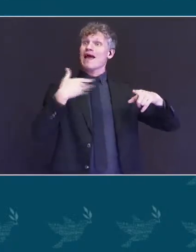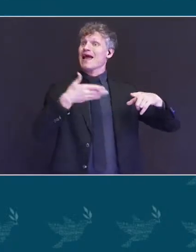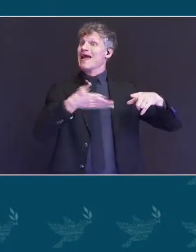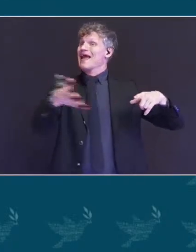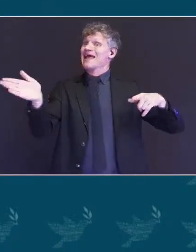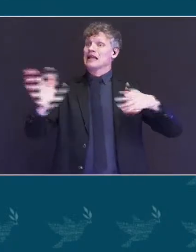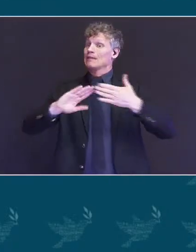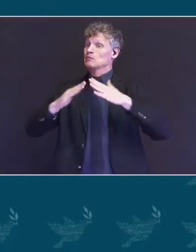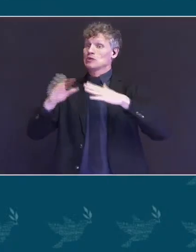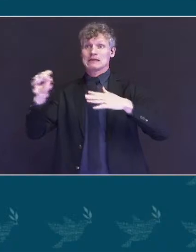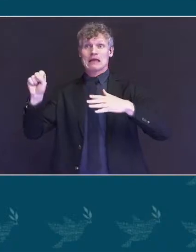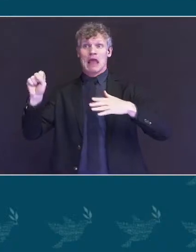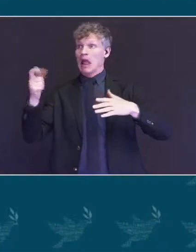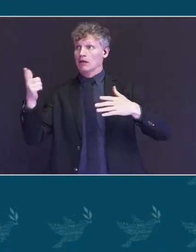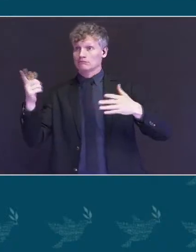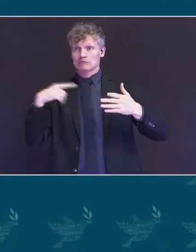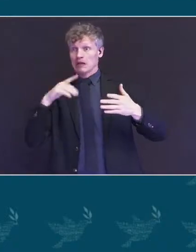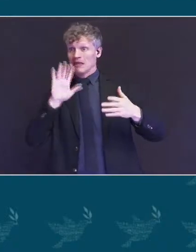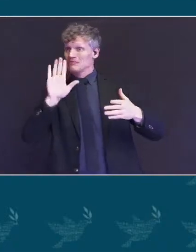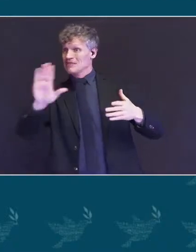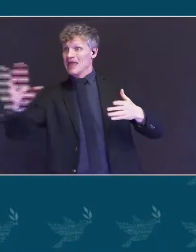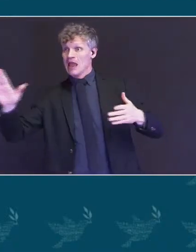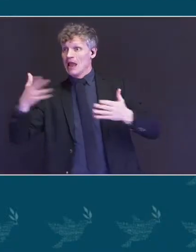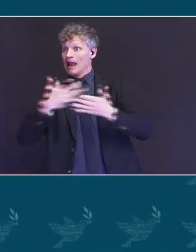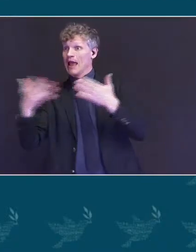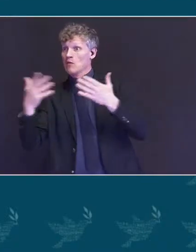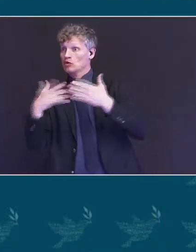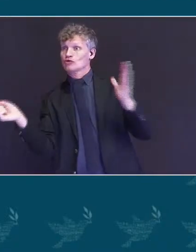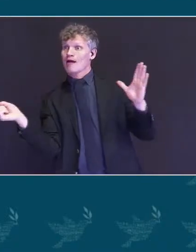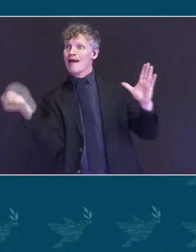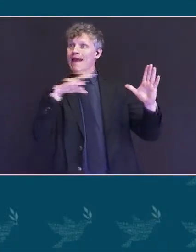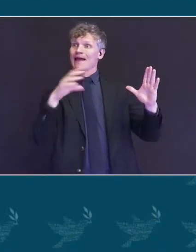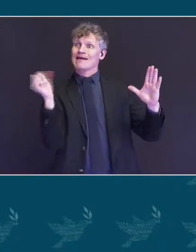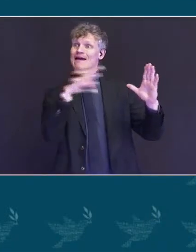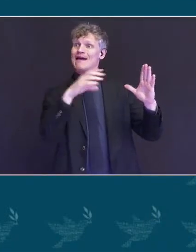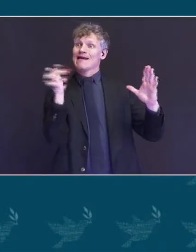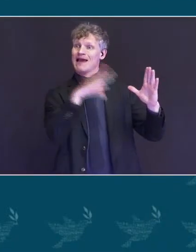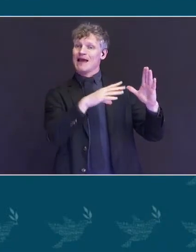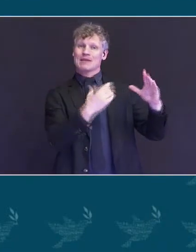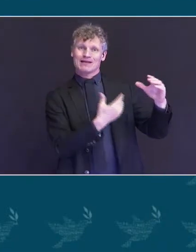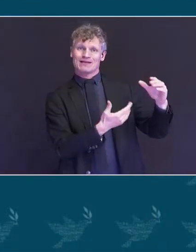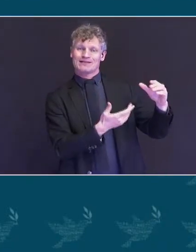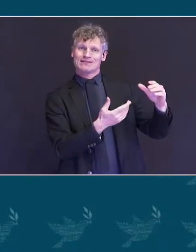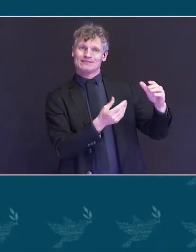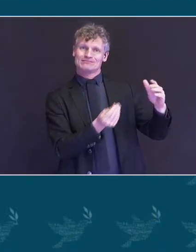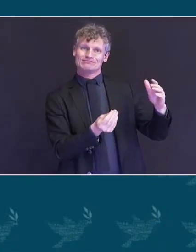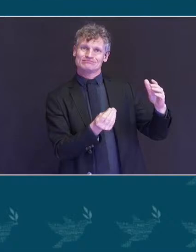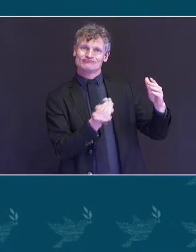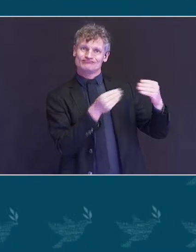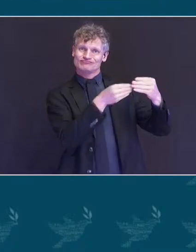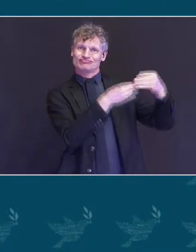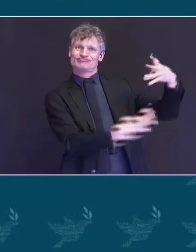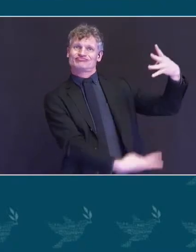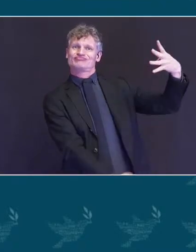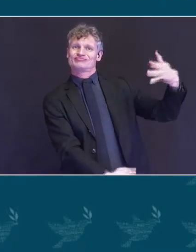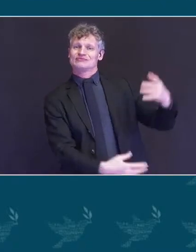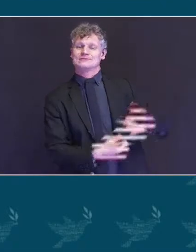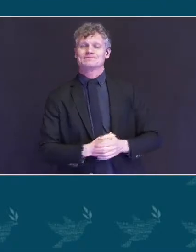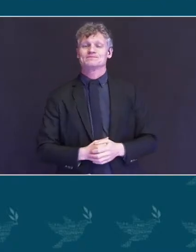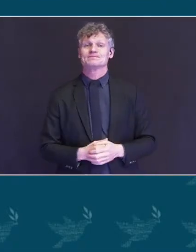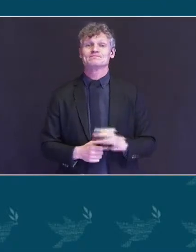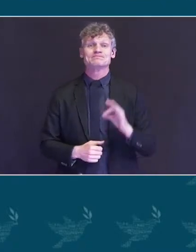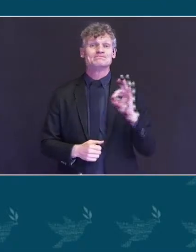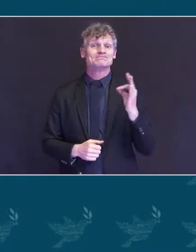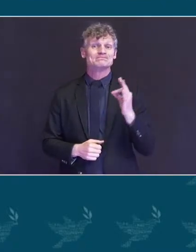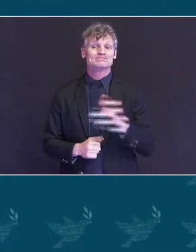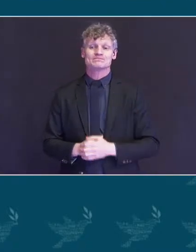language? Yeah, It's working. For the